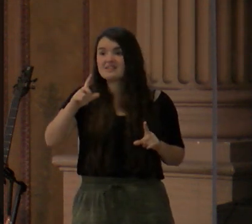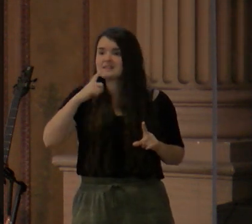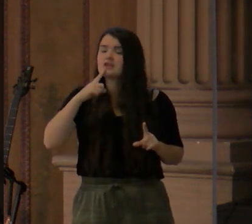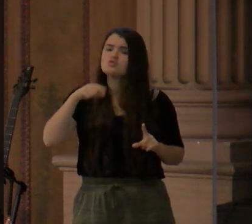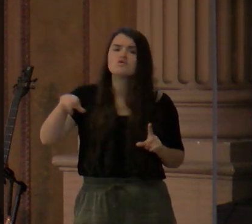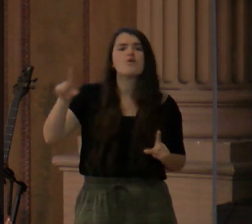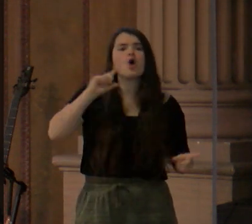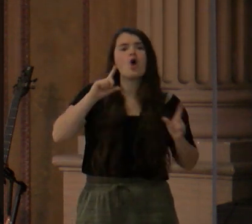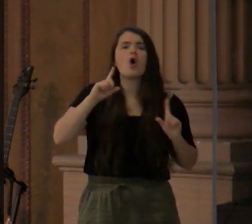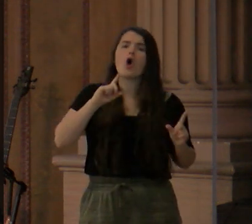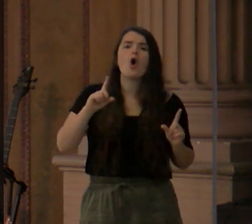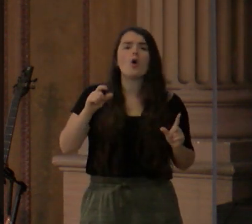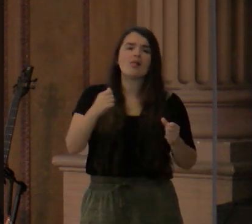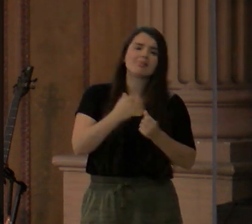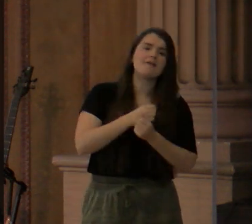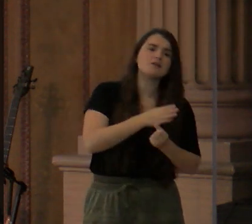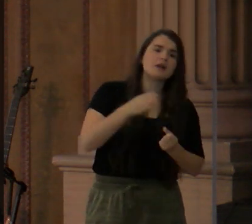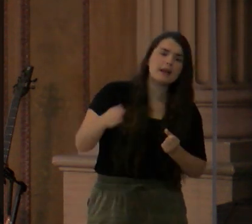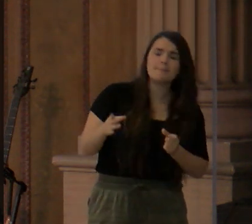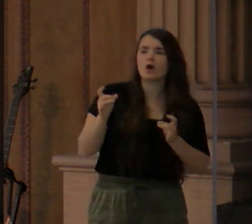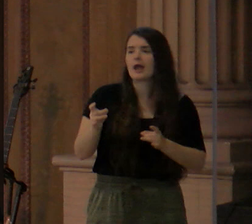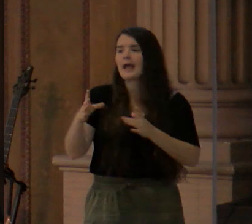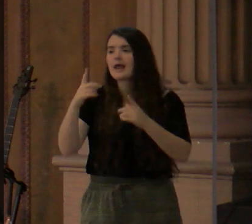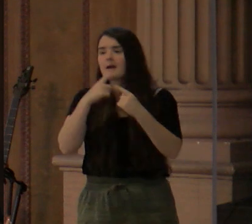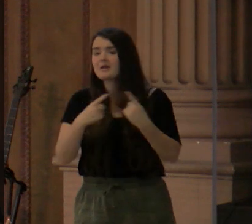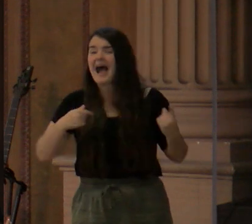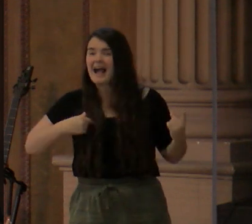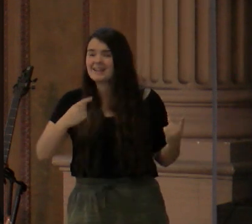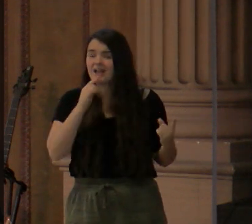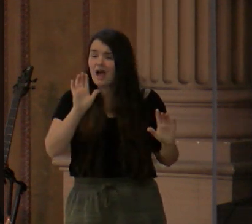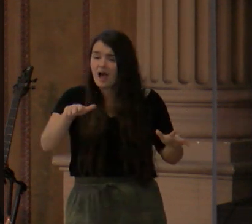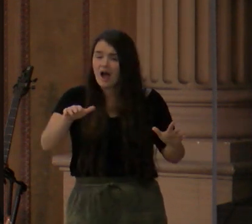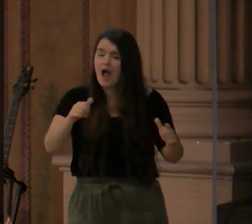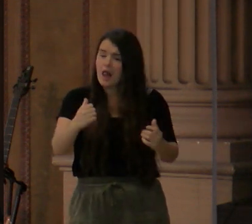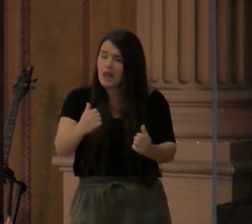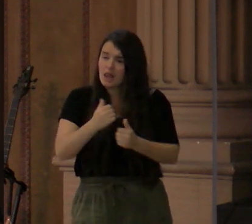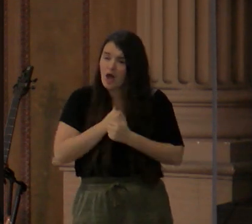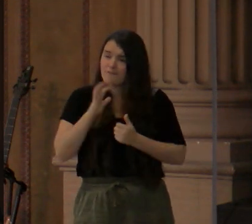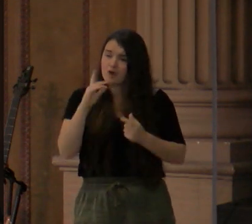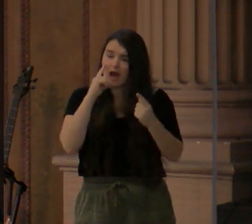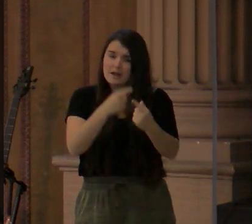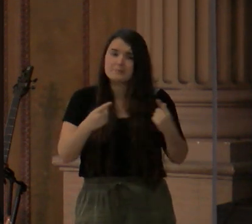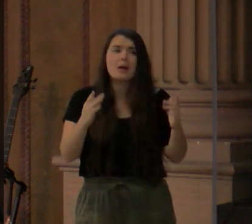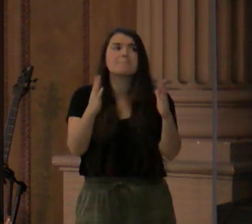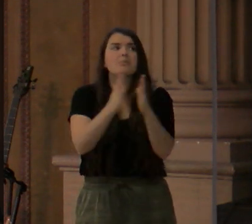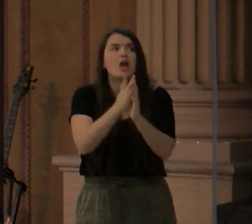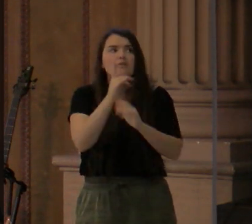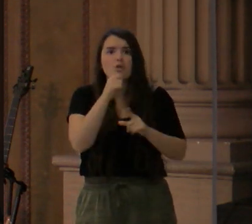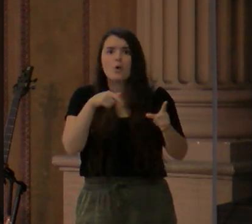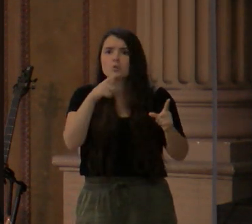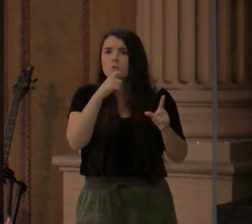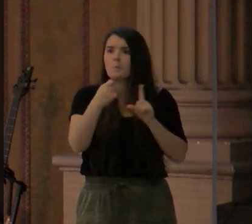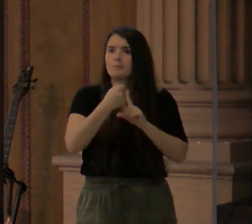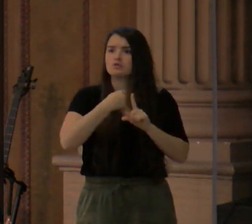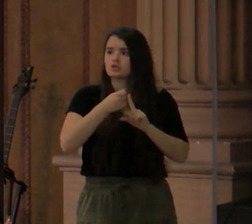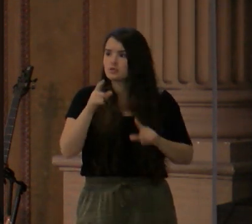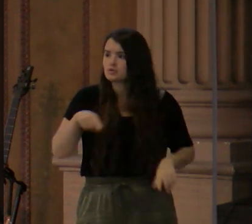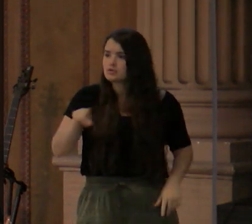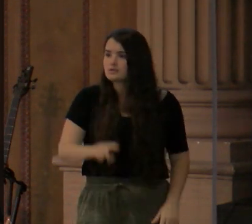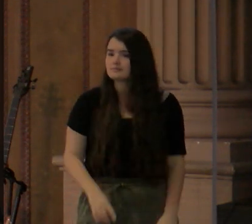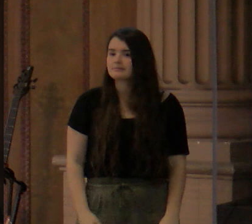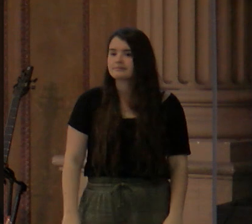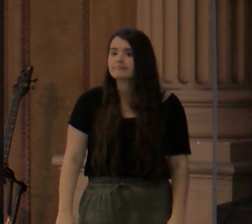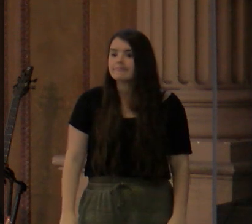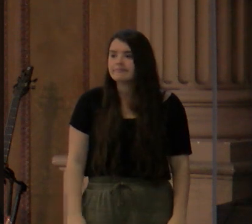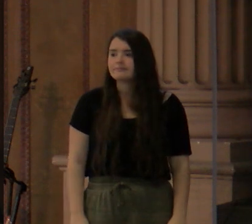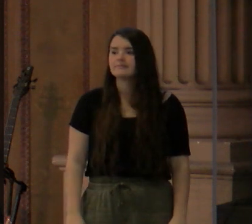your enemy, but I say to you, love your enemies and pray for those who persecute you. So that doesn't